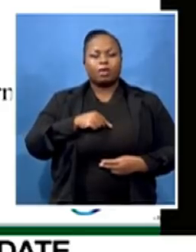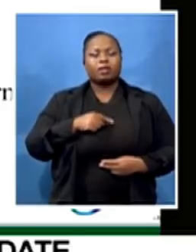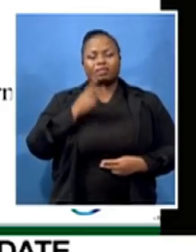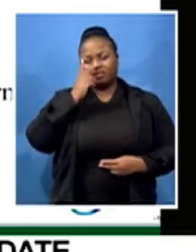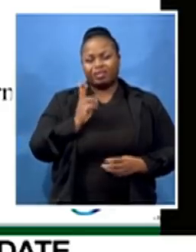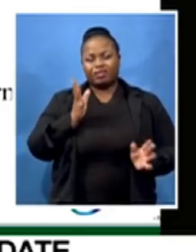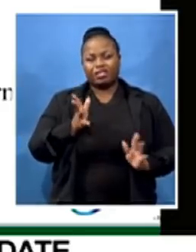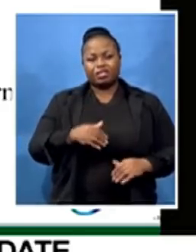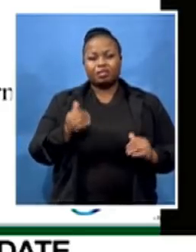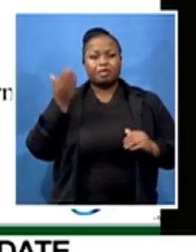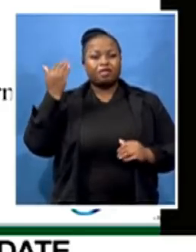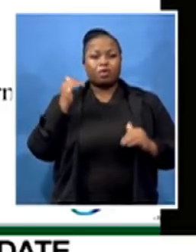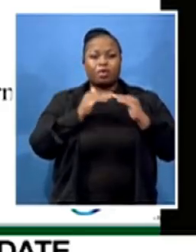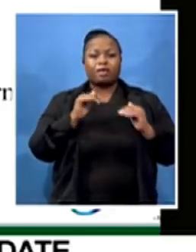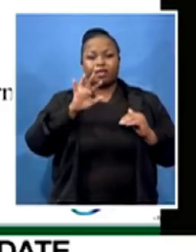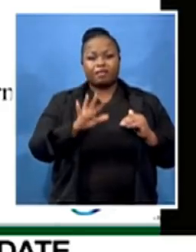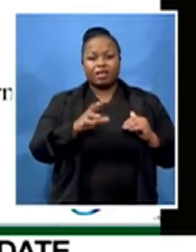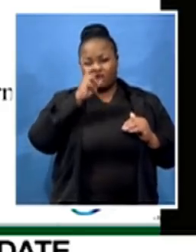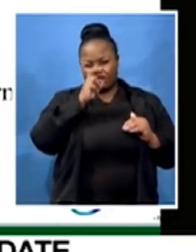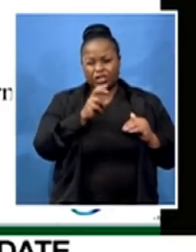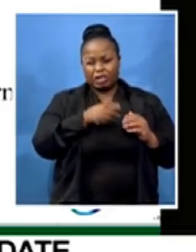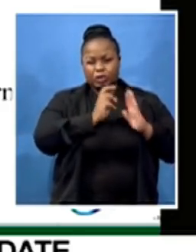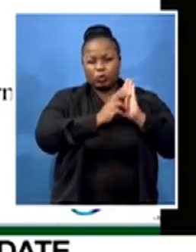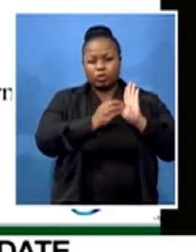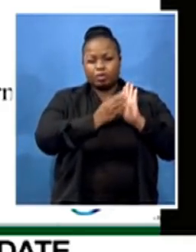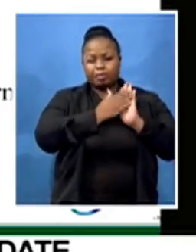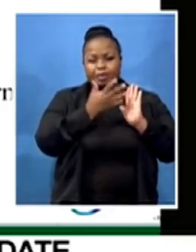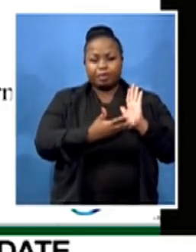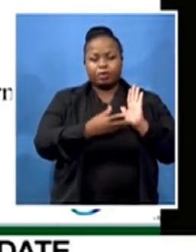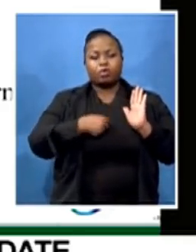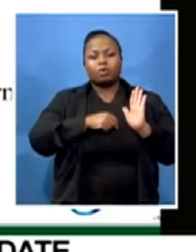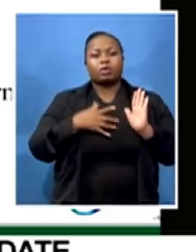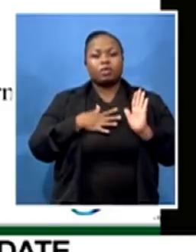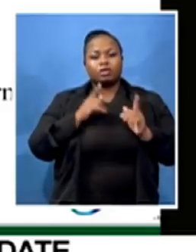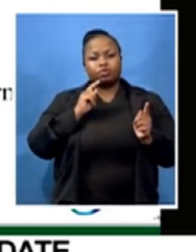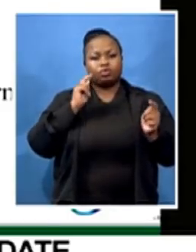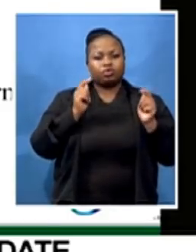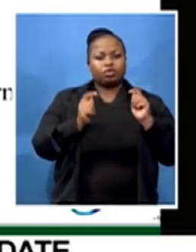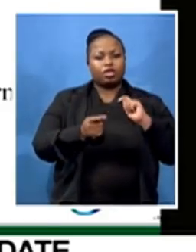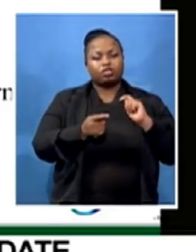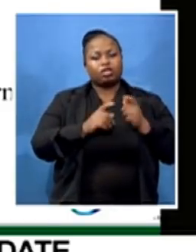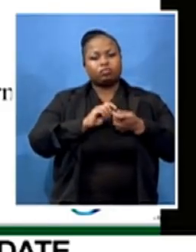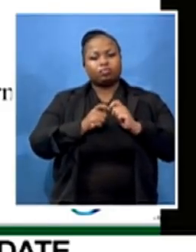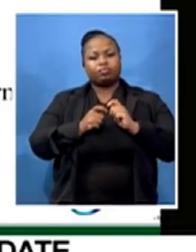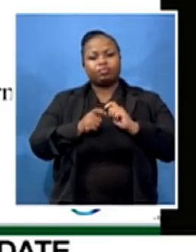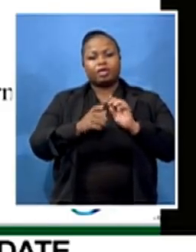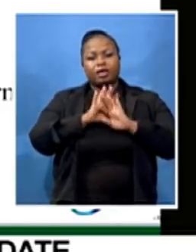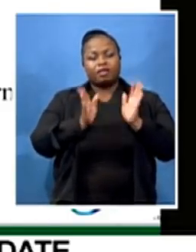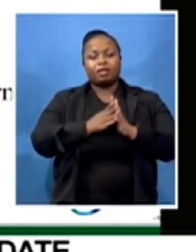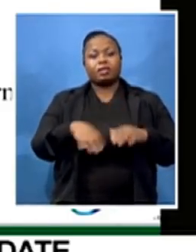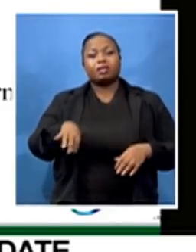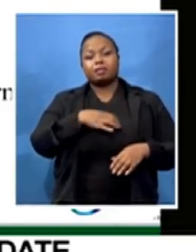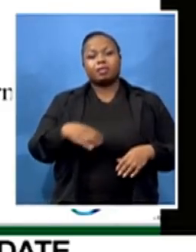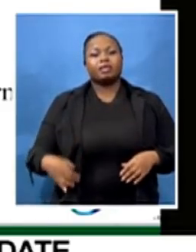its current form, we needed to change and readjust. And that's why the president came with what was called the